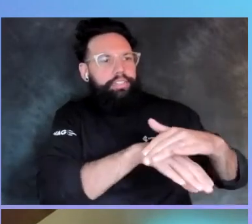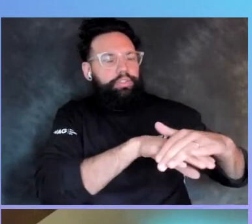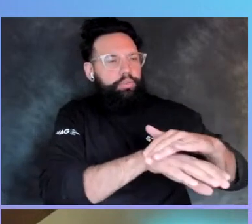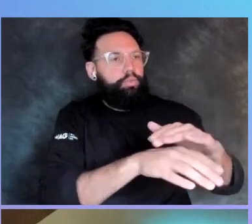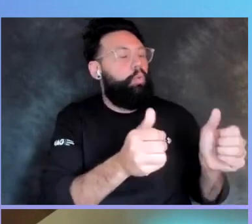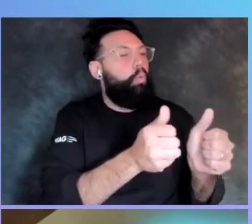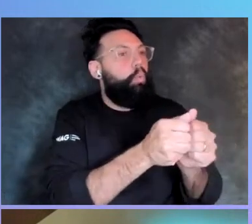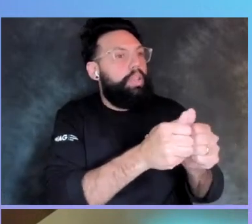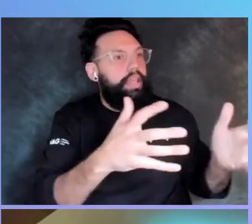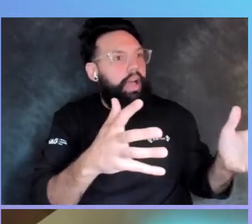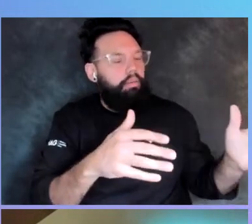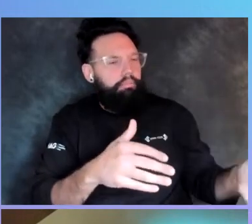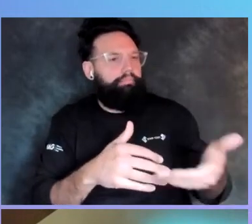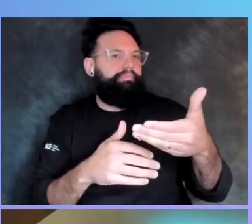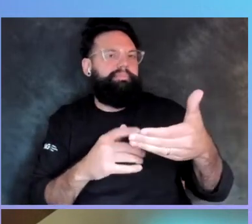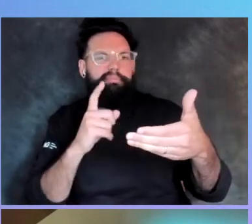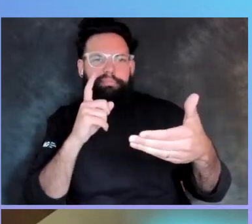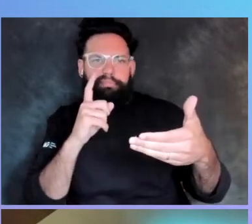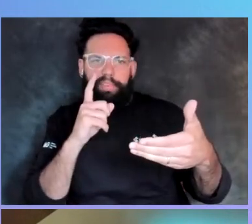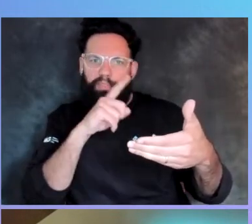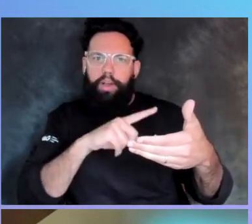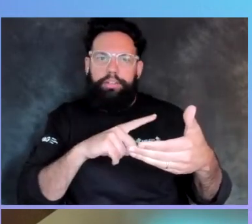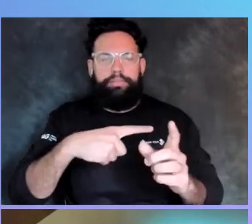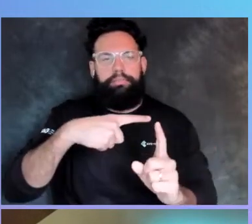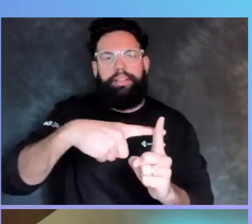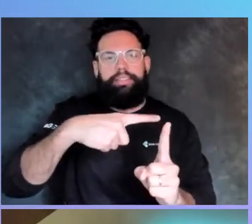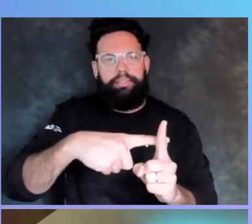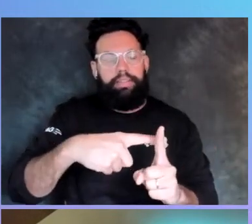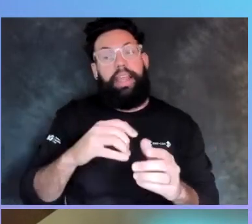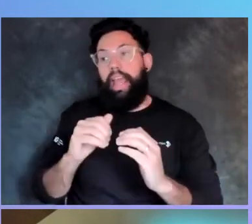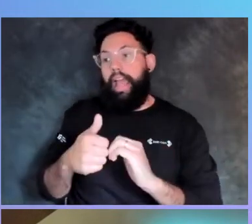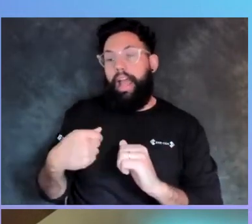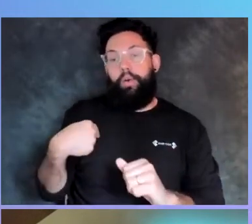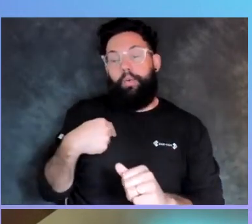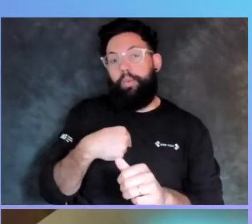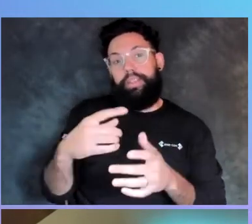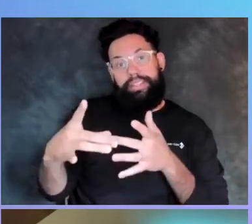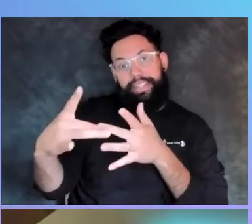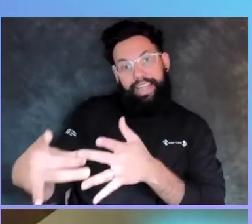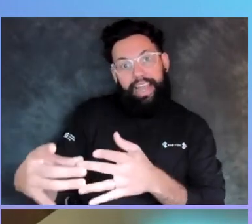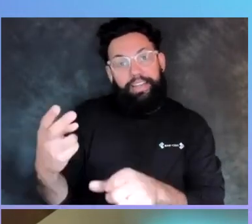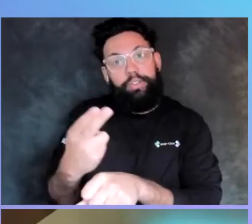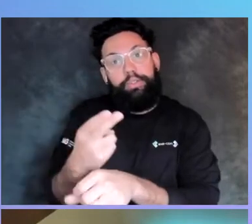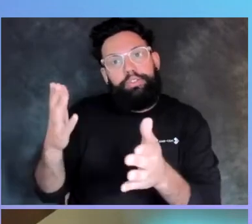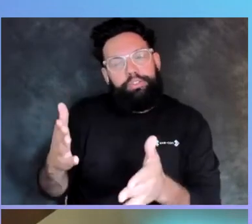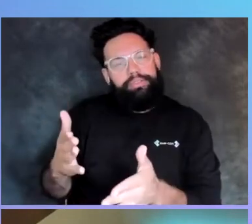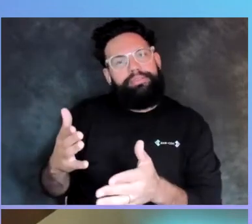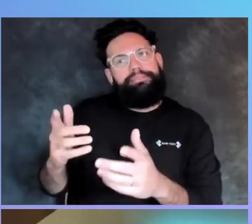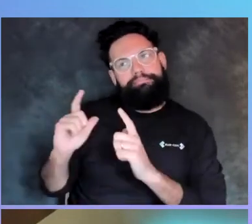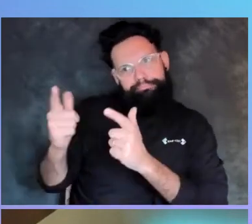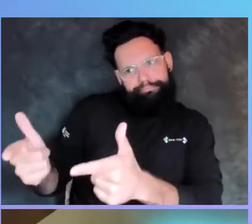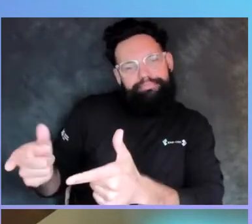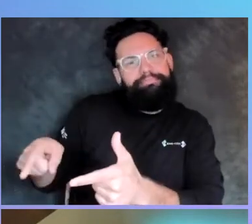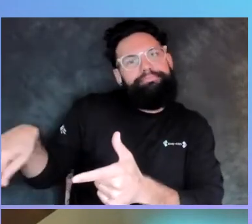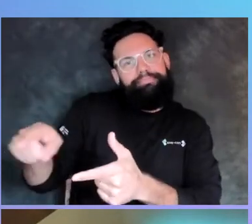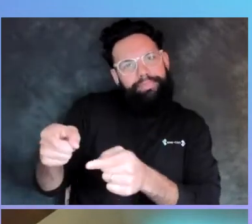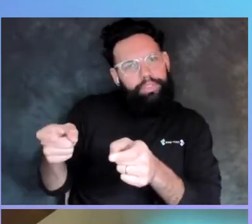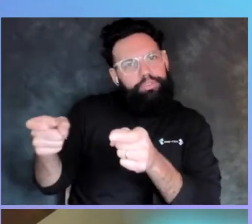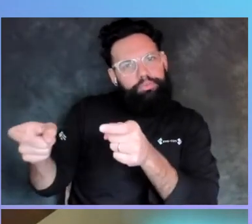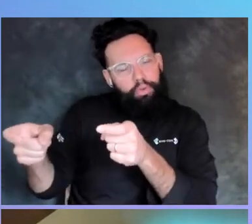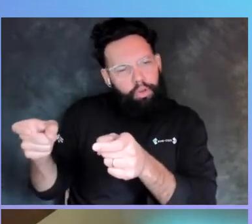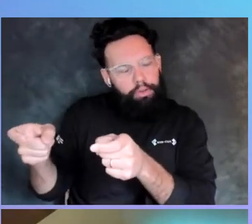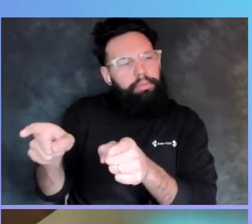positives. Because of the way we guide users through the test, we allow them to remain in control while making their lives easier with